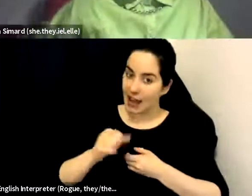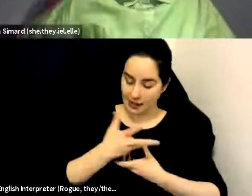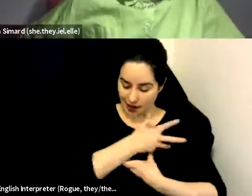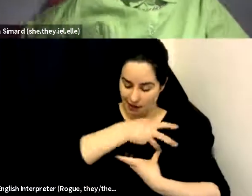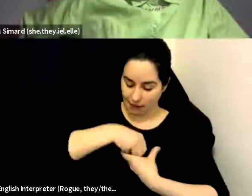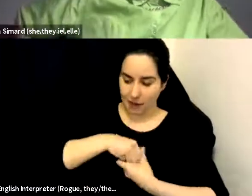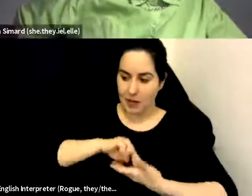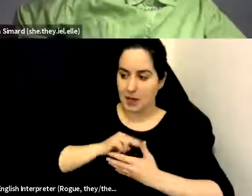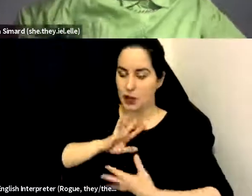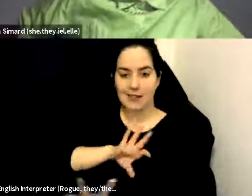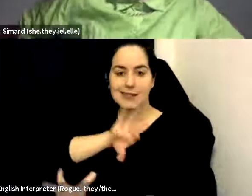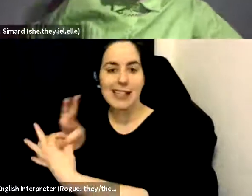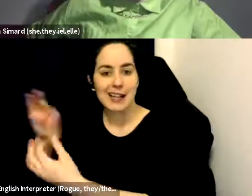community,